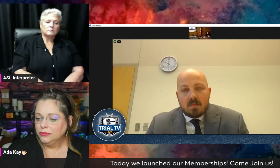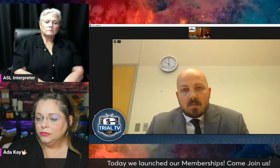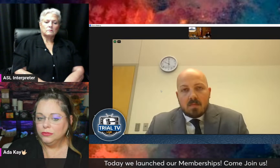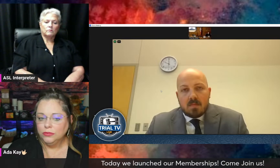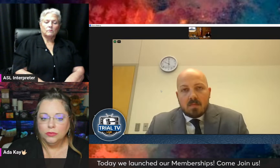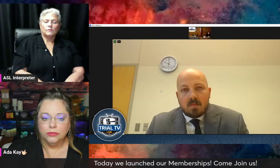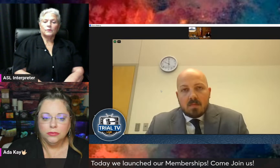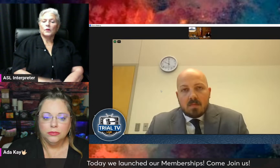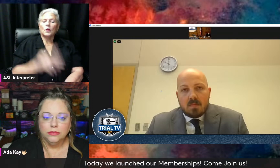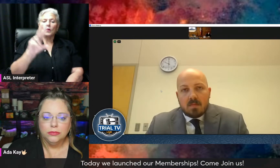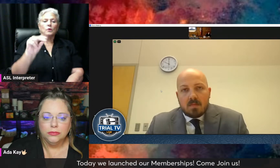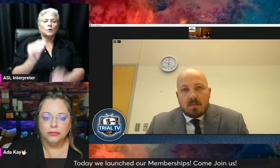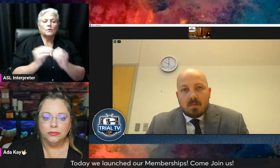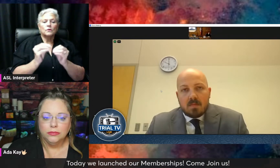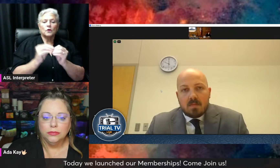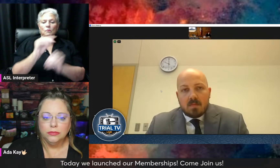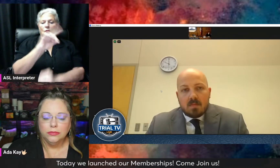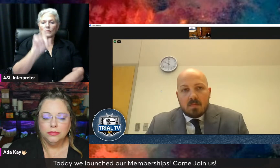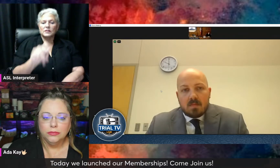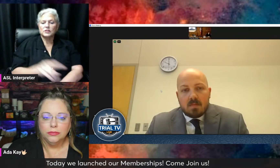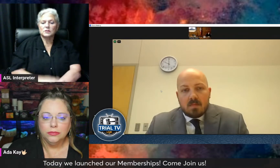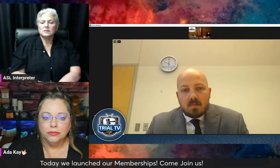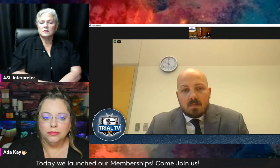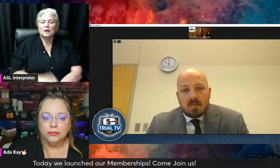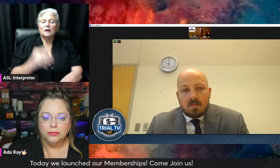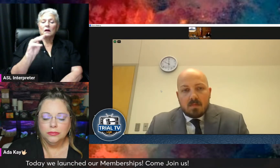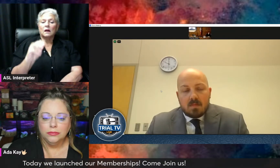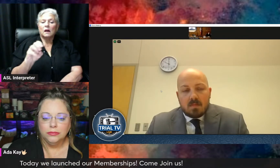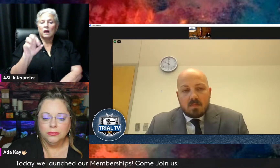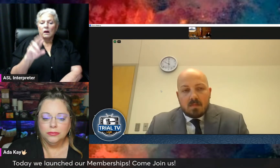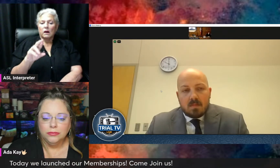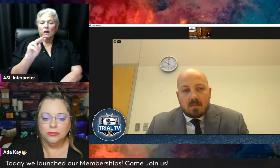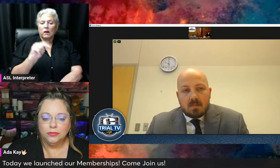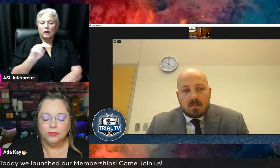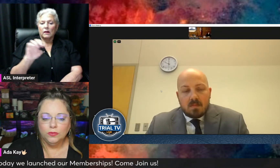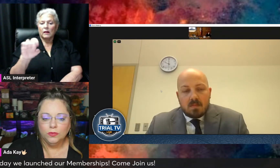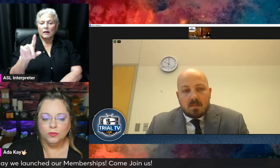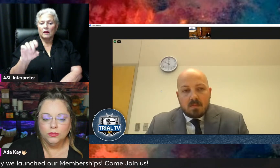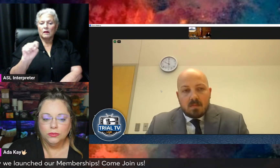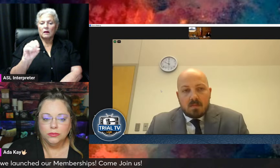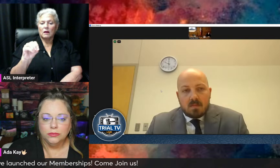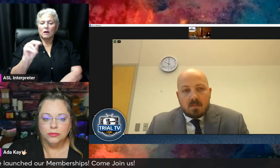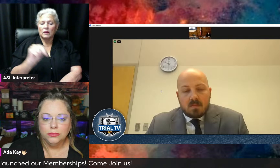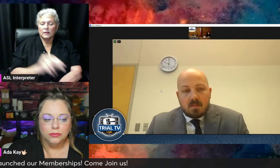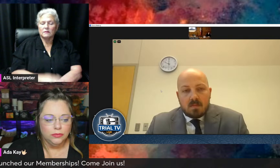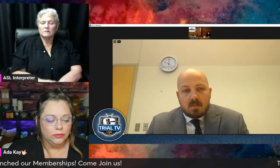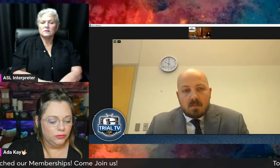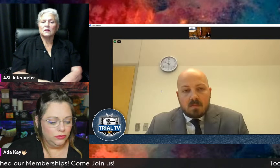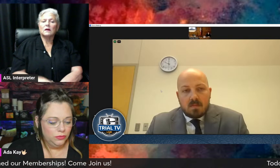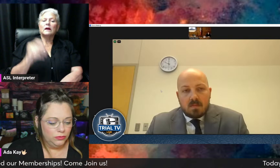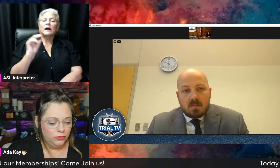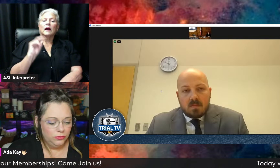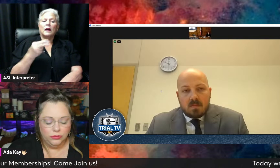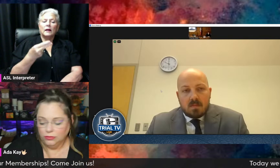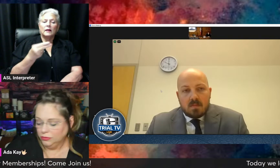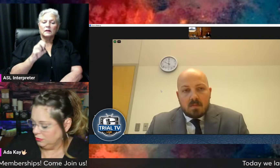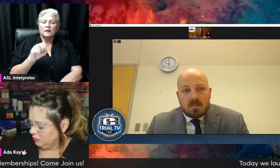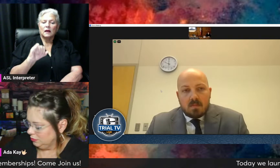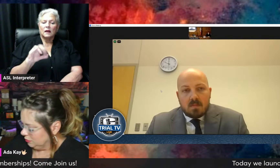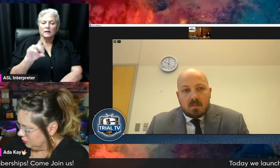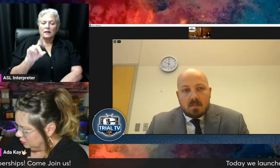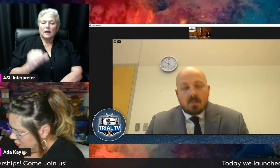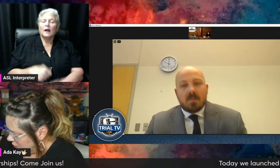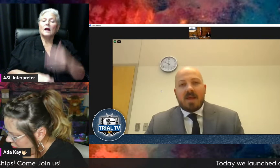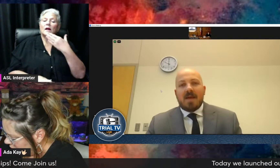No further questions. Mr. Nelson? Nothing further. And who's our next witness, Mr. Nelson? That would be Heidi Rogowski. Okay, thank you,